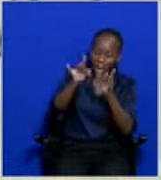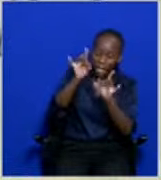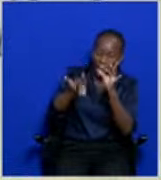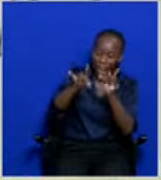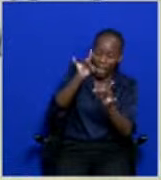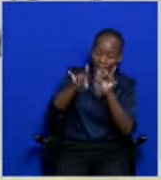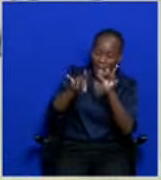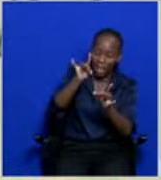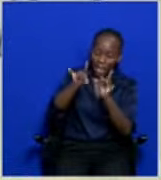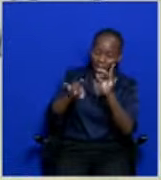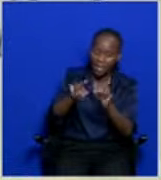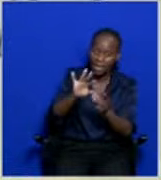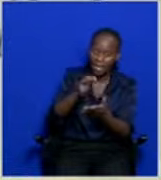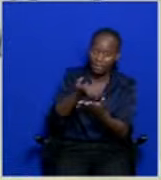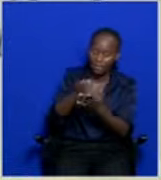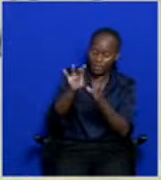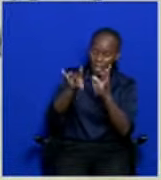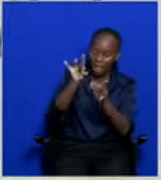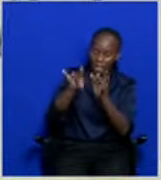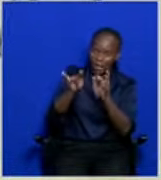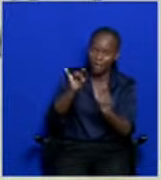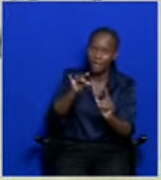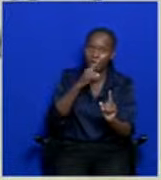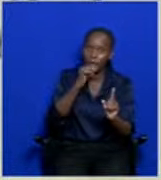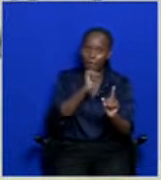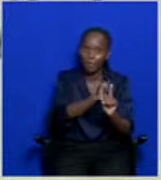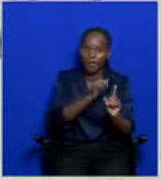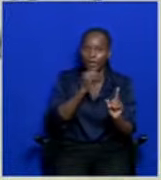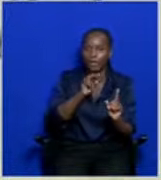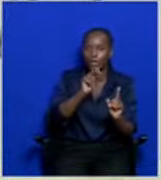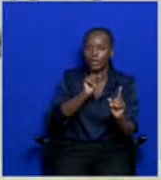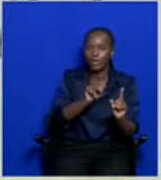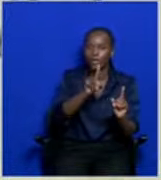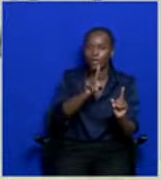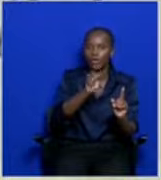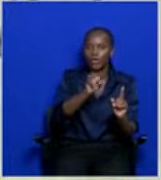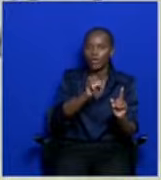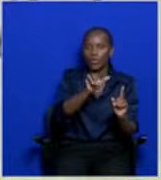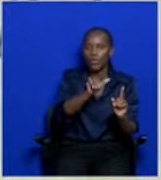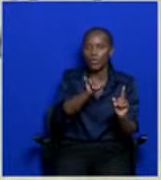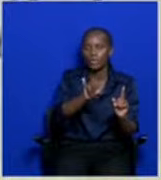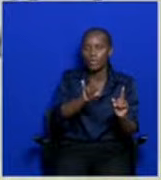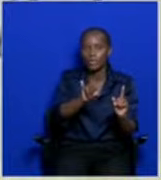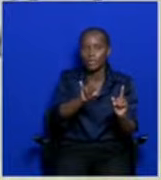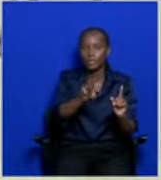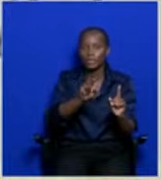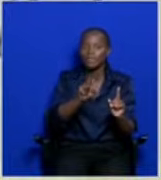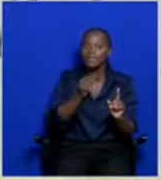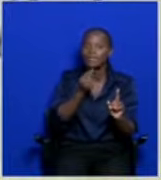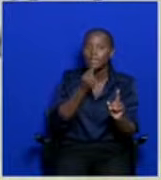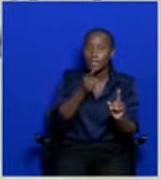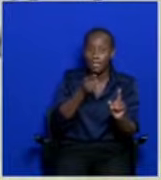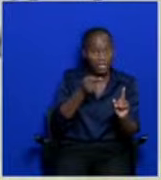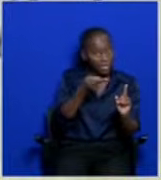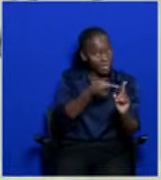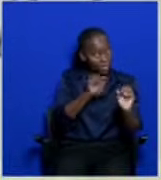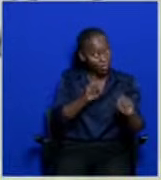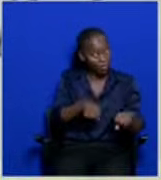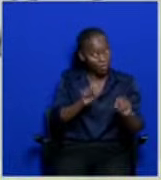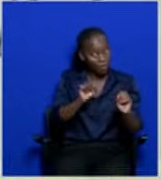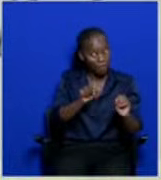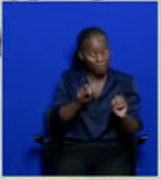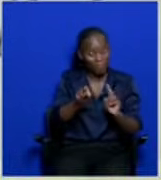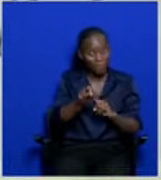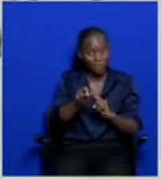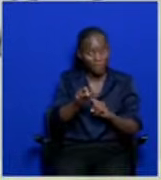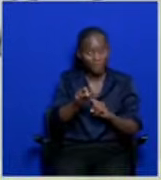Captain Ndoi, at 358, he confirms that he received at item 3.1